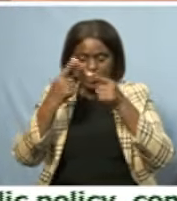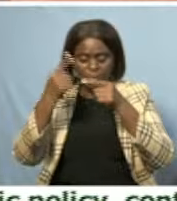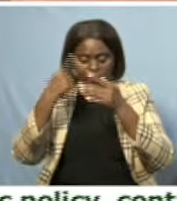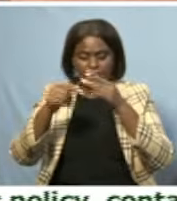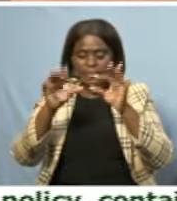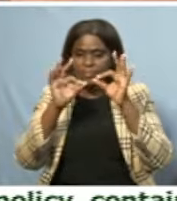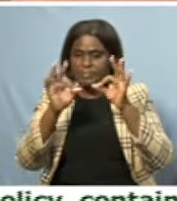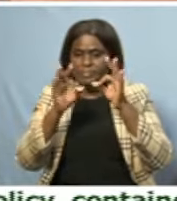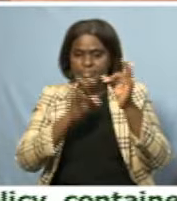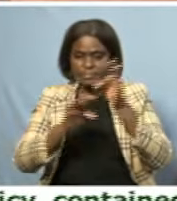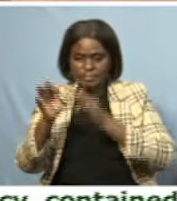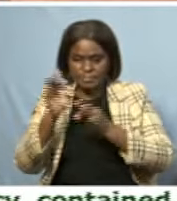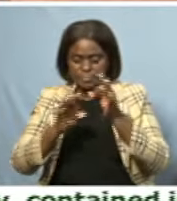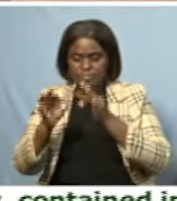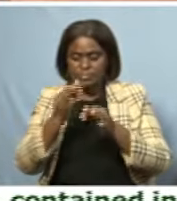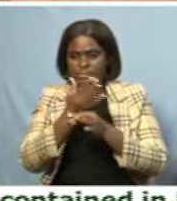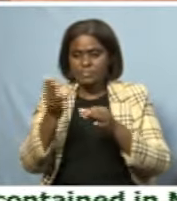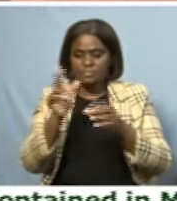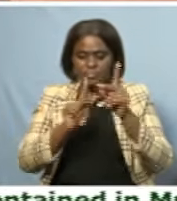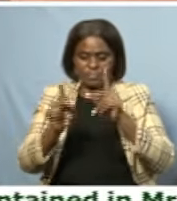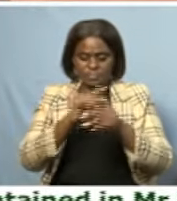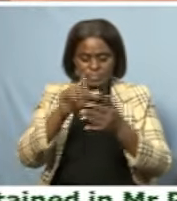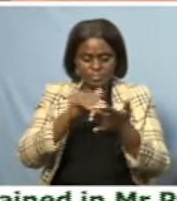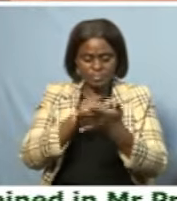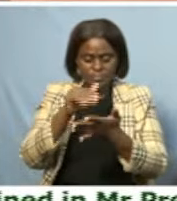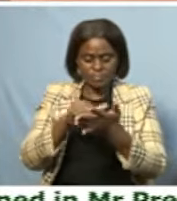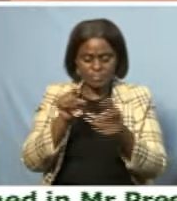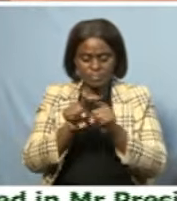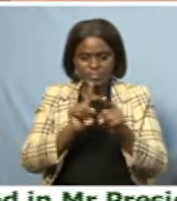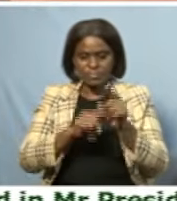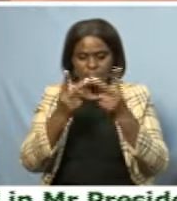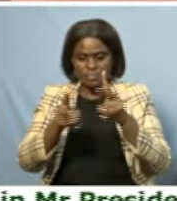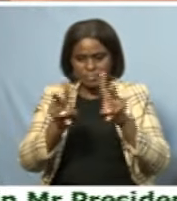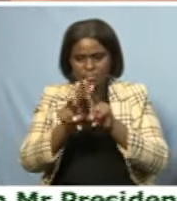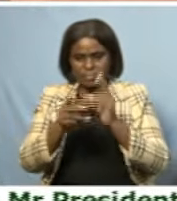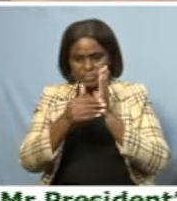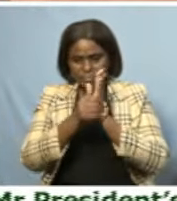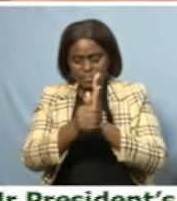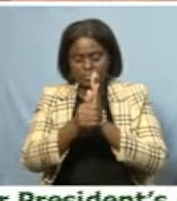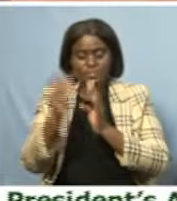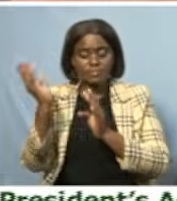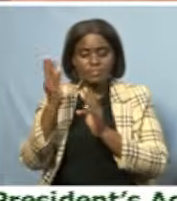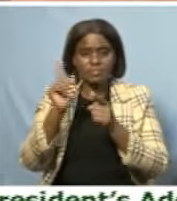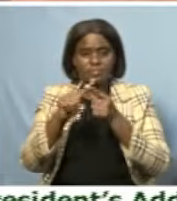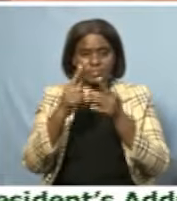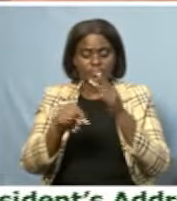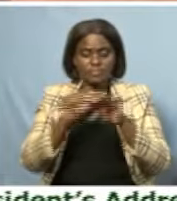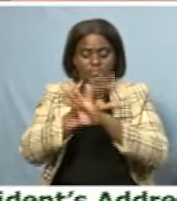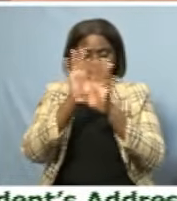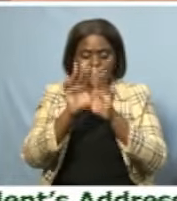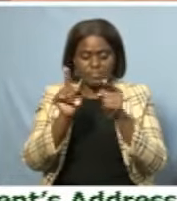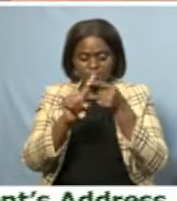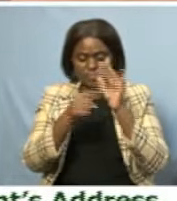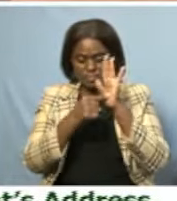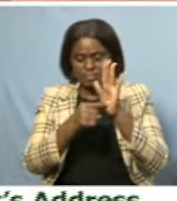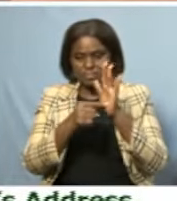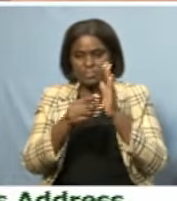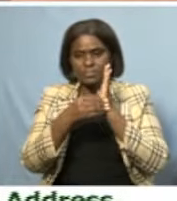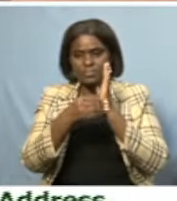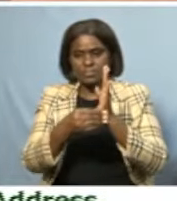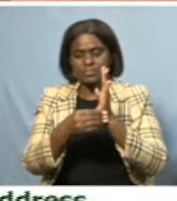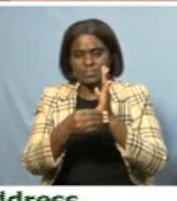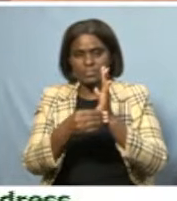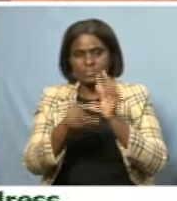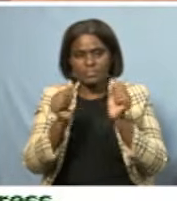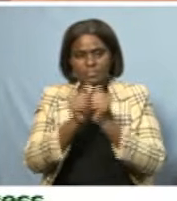a well-articulated, people-centered, and values-driven address that clearly demonstrates